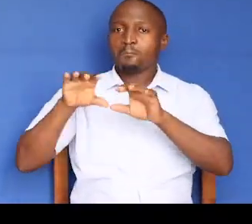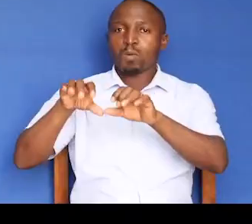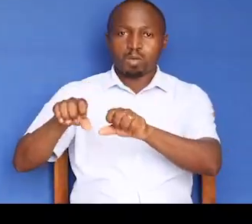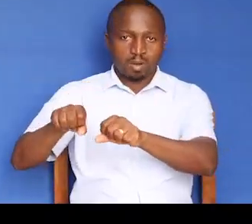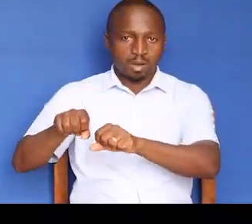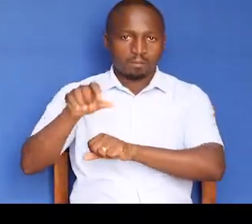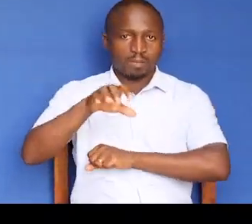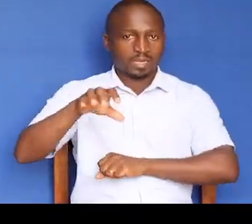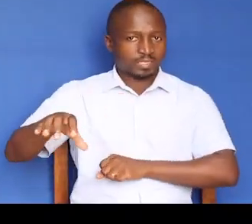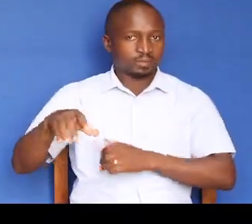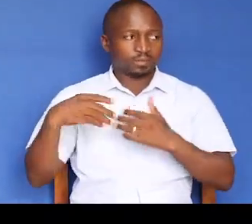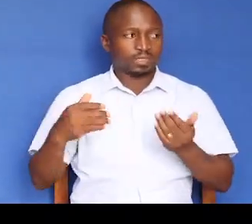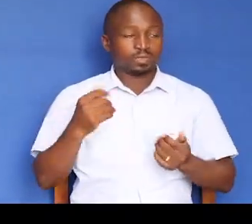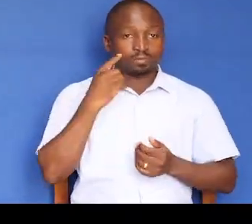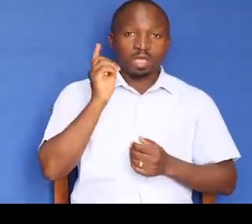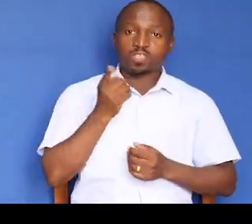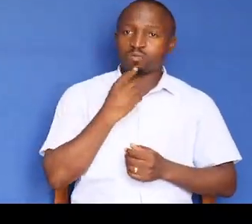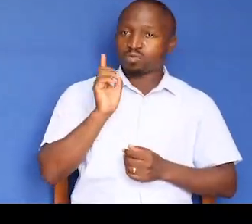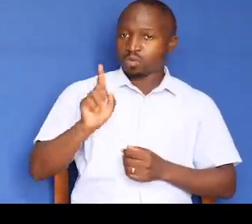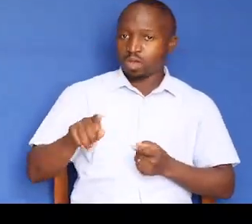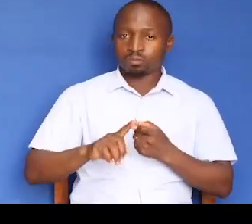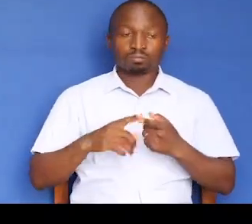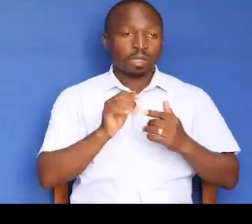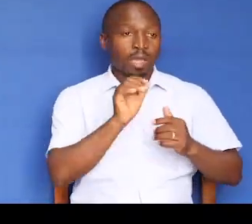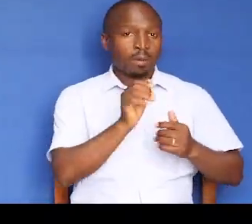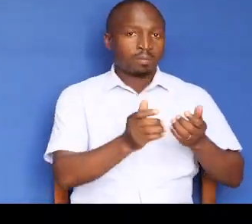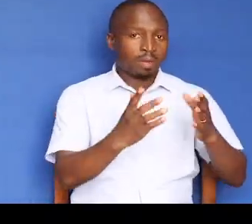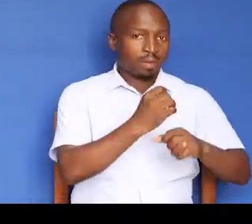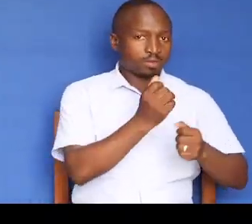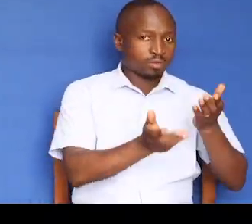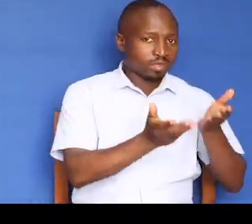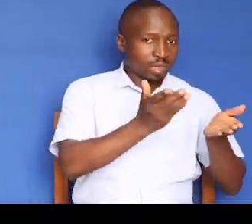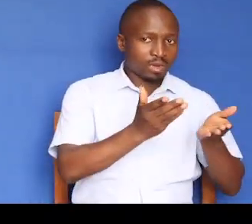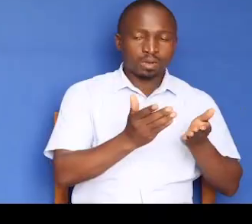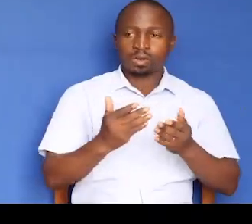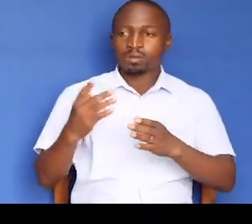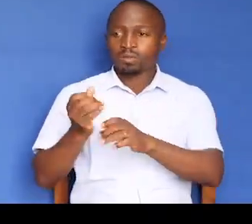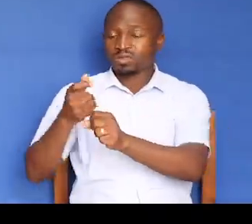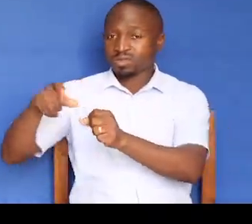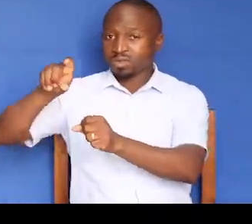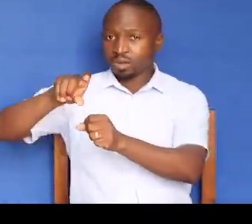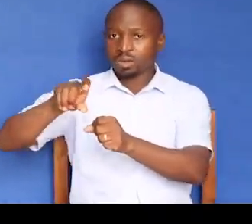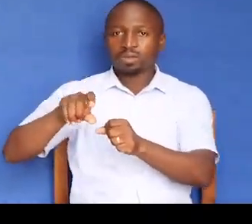average revenue is equal to marginal revenue at all levels. So